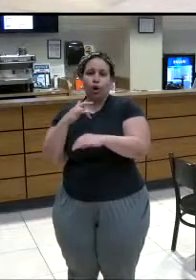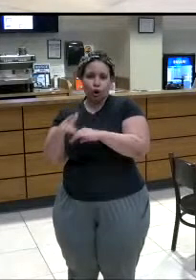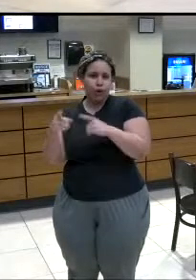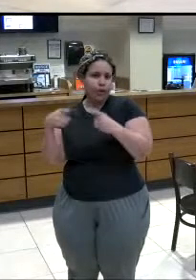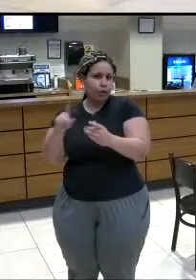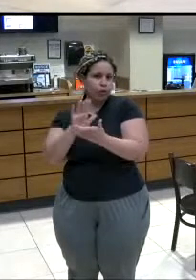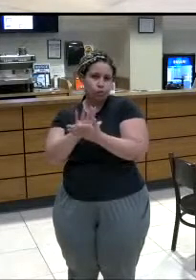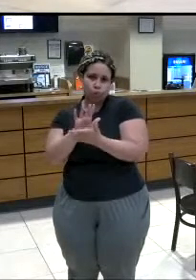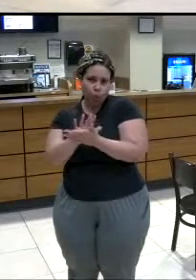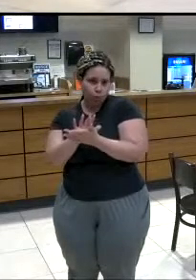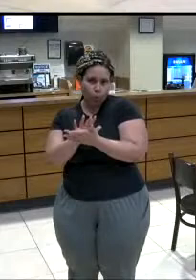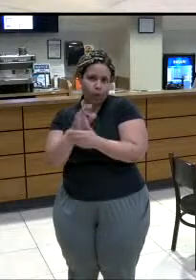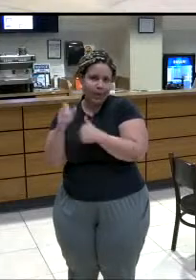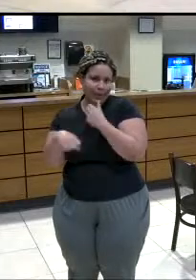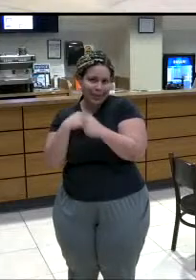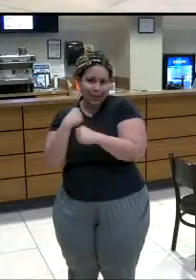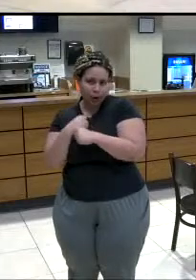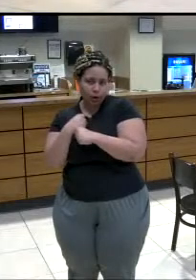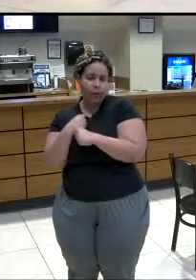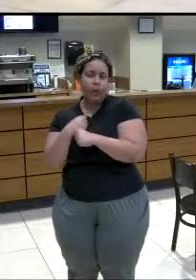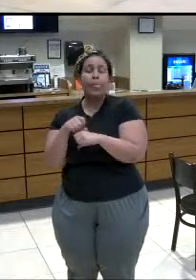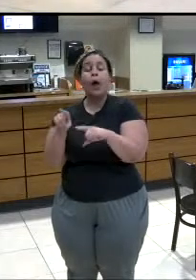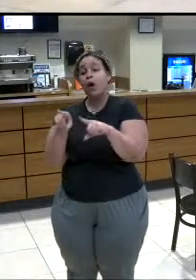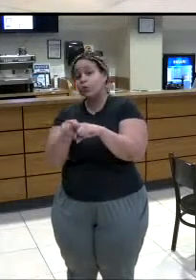And then it's also going to tell us